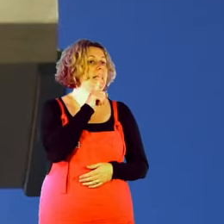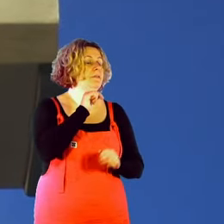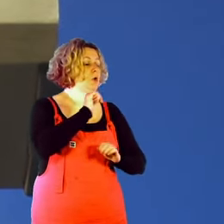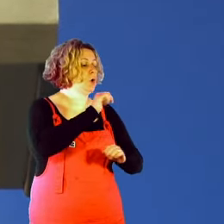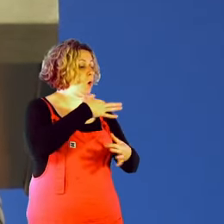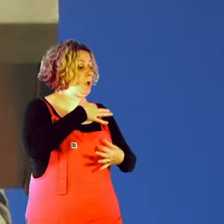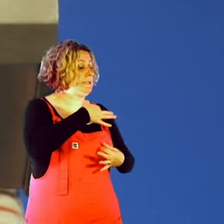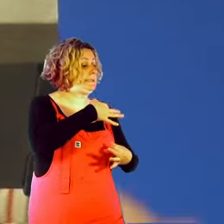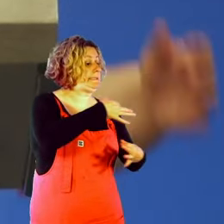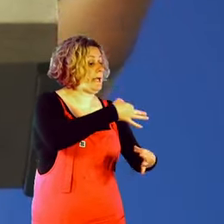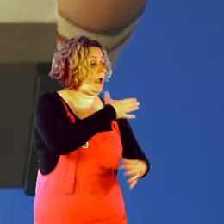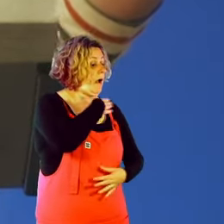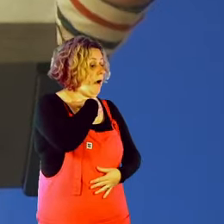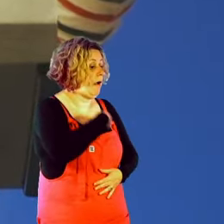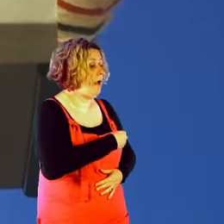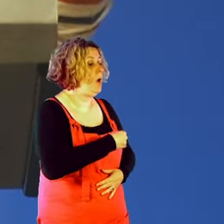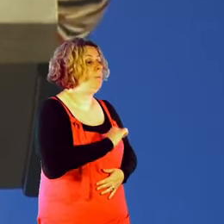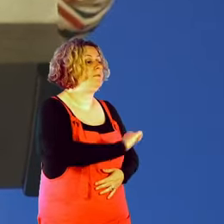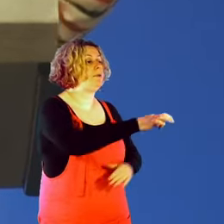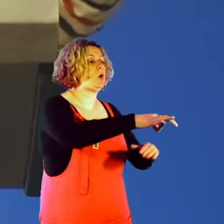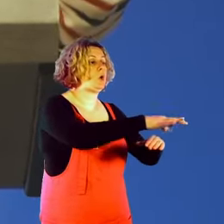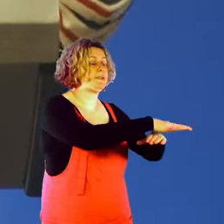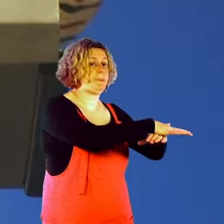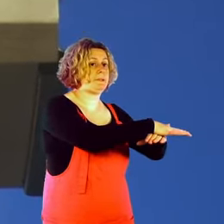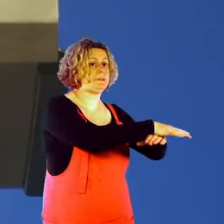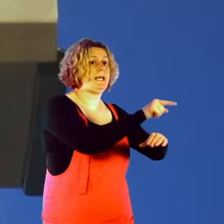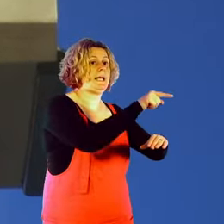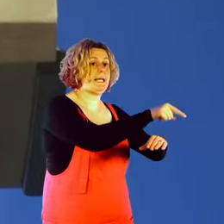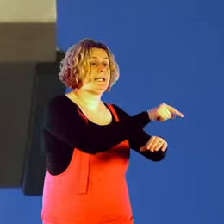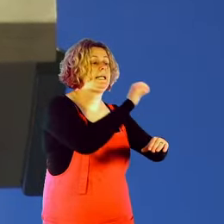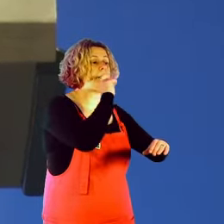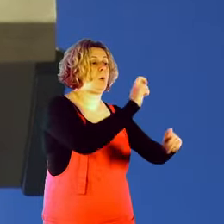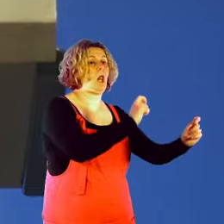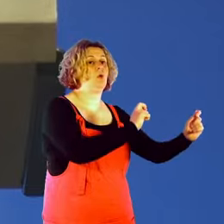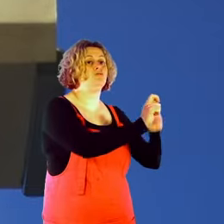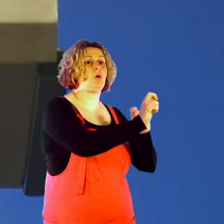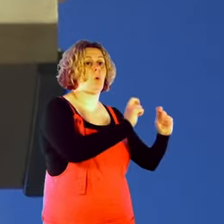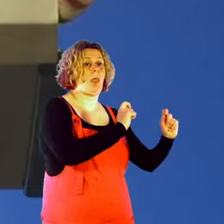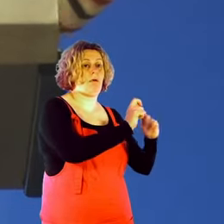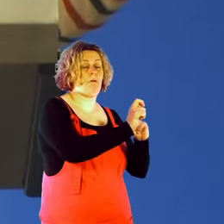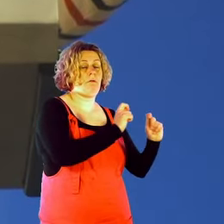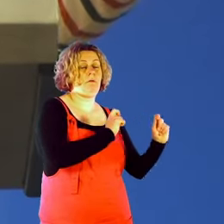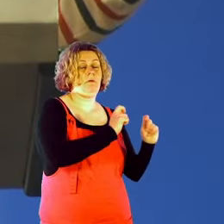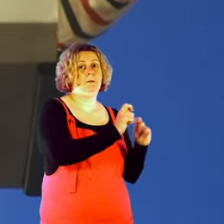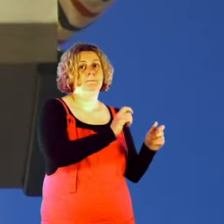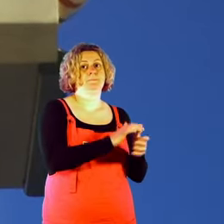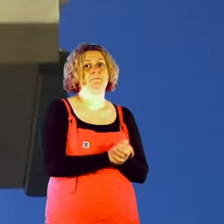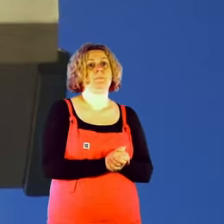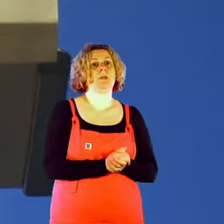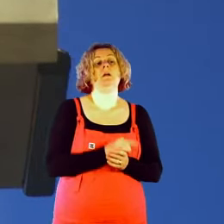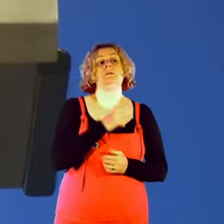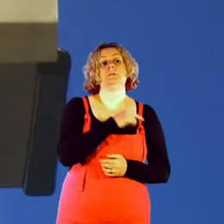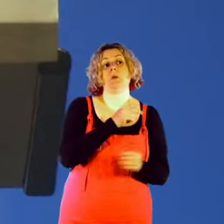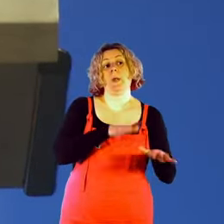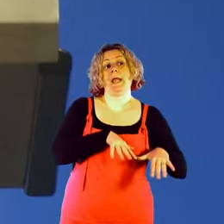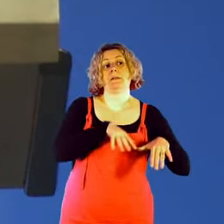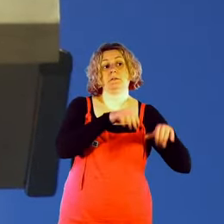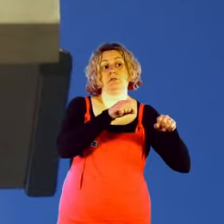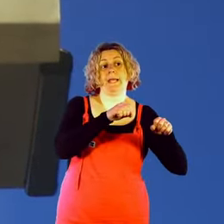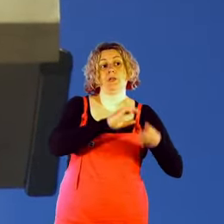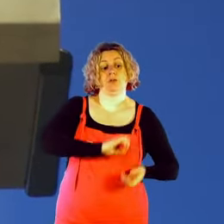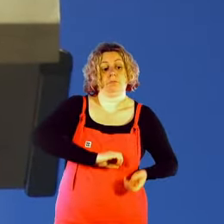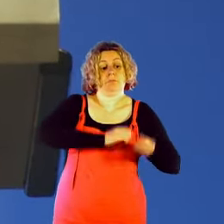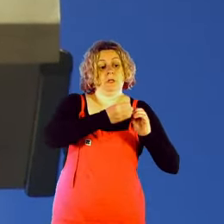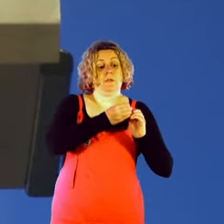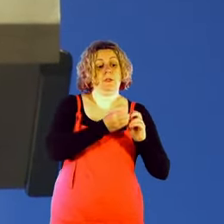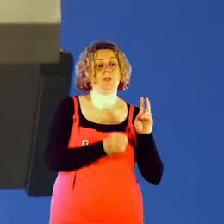you. So at this point in creation, there is only one human relationship. There's Adam and there's Eve. Man and woman,